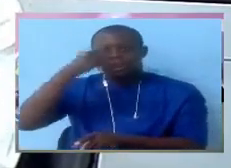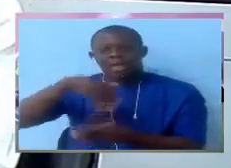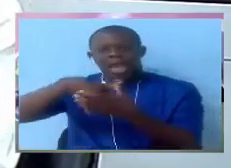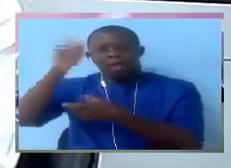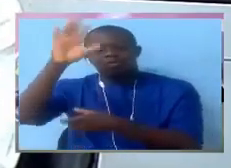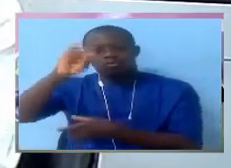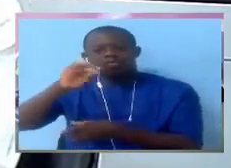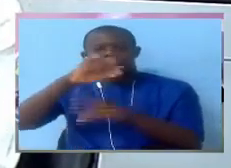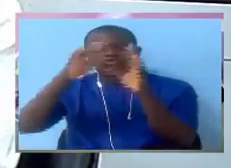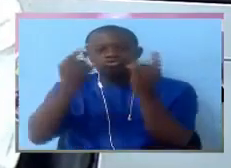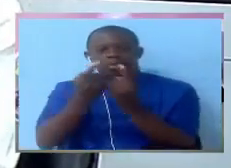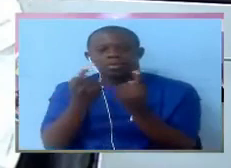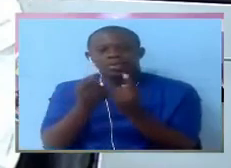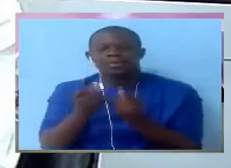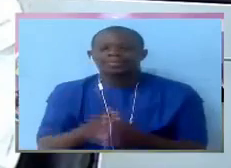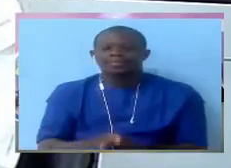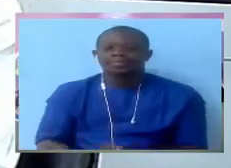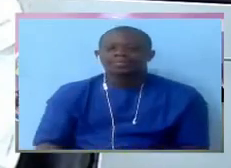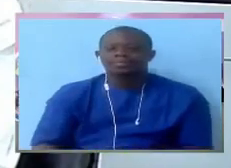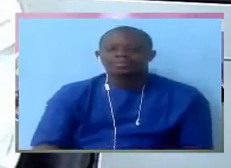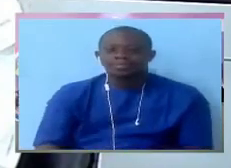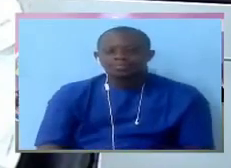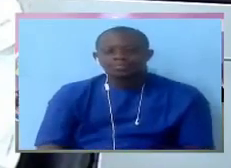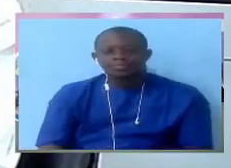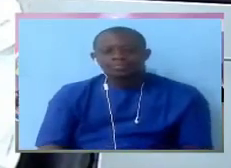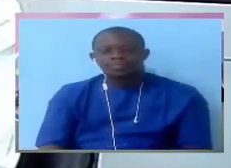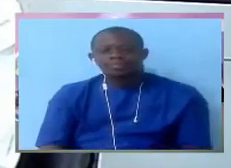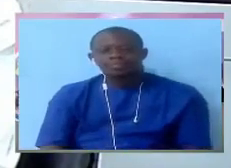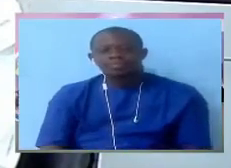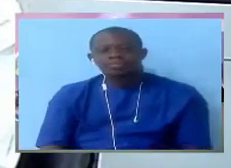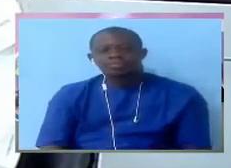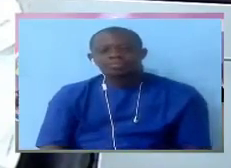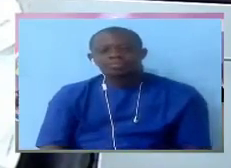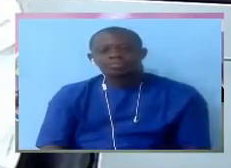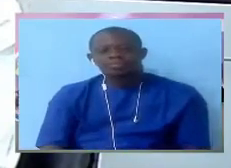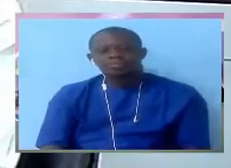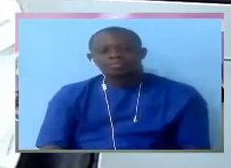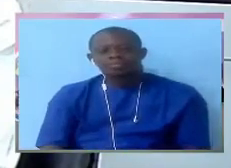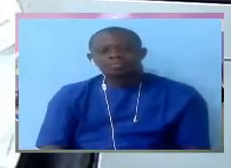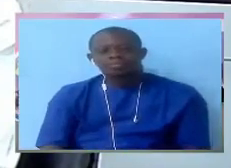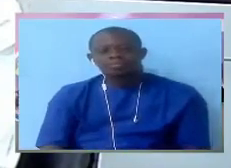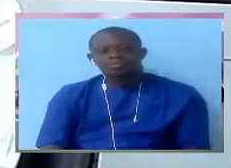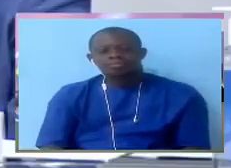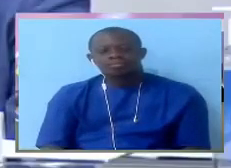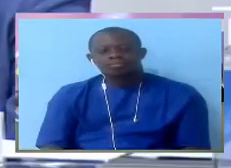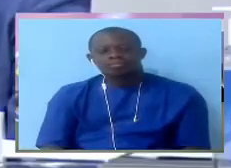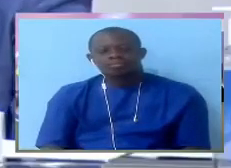the case. Even when we go out to buy breakfast they have those thoughts in their minds.